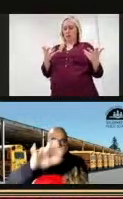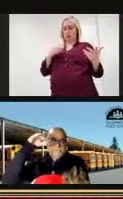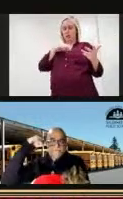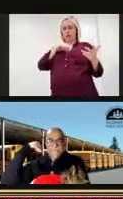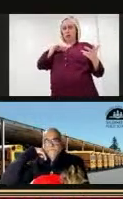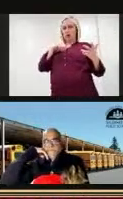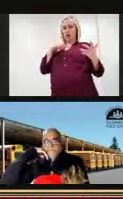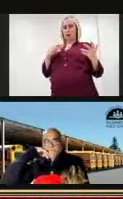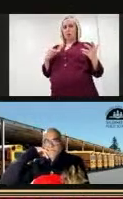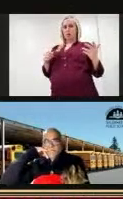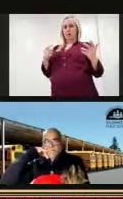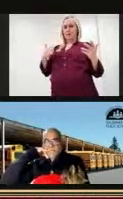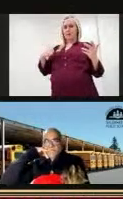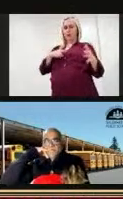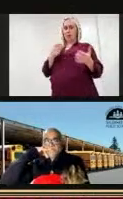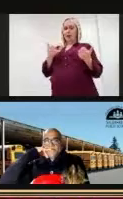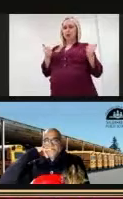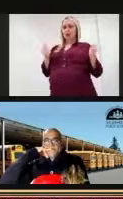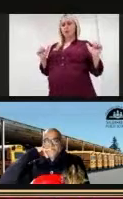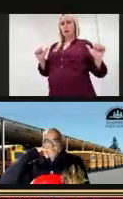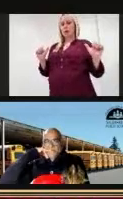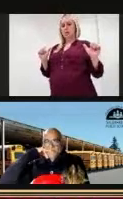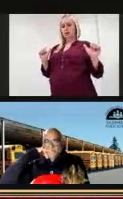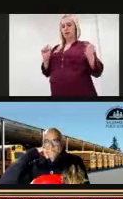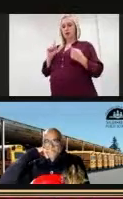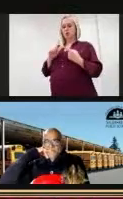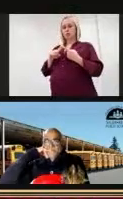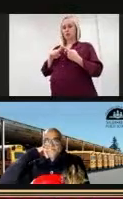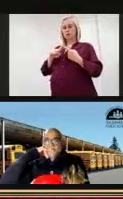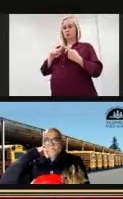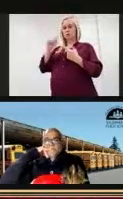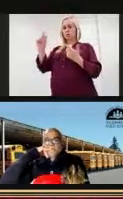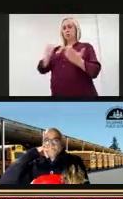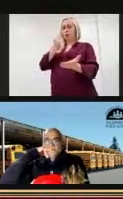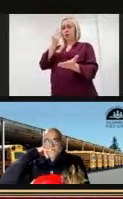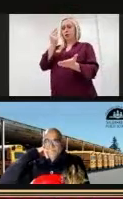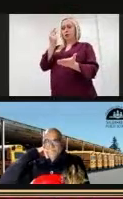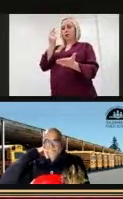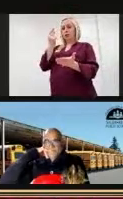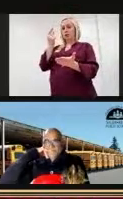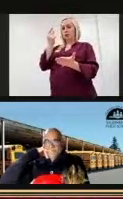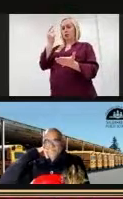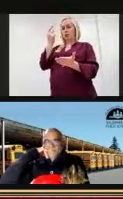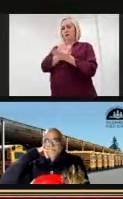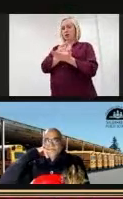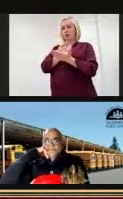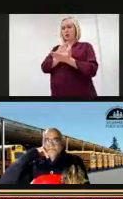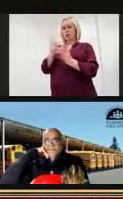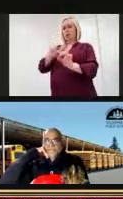as we are trying to graduate, the goal, I believe, is biliterate